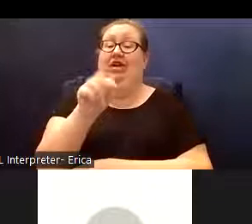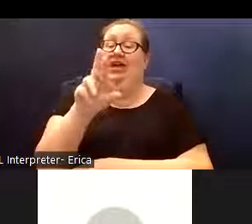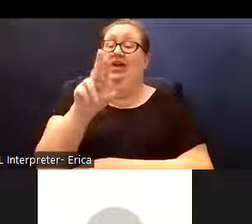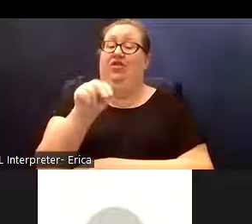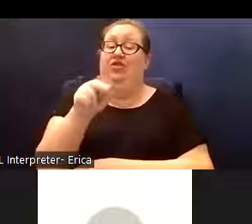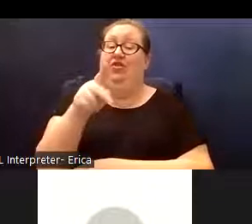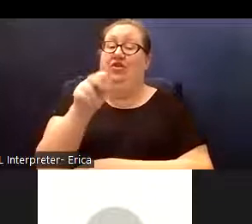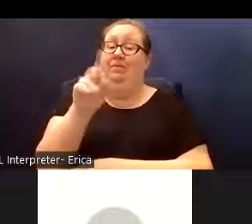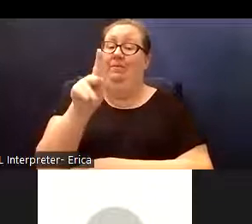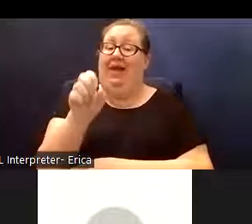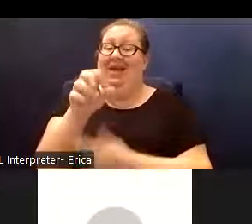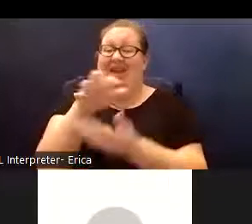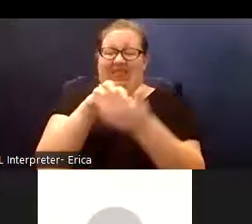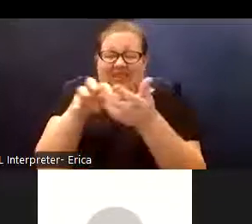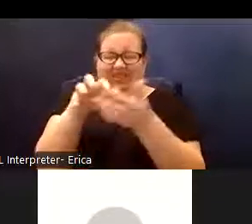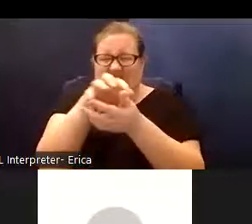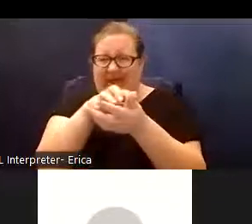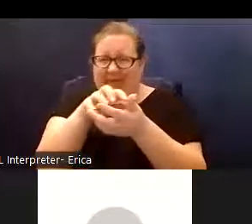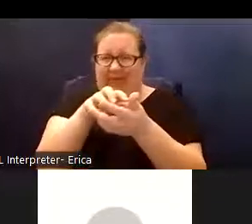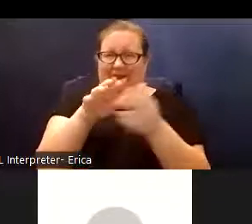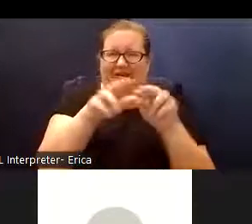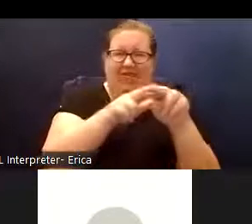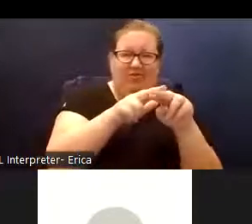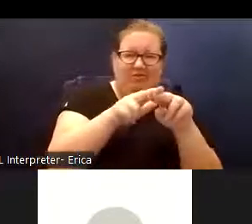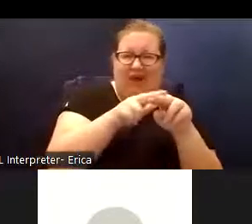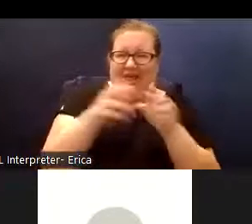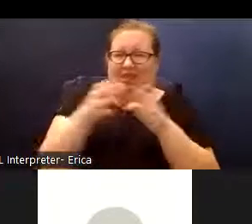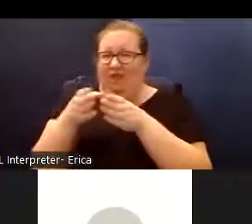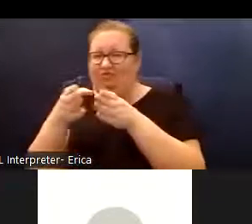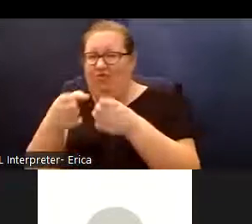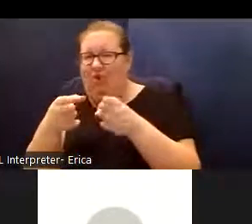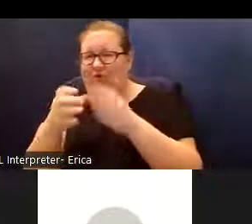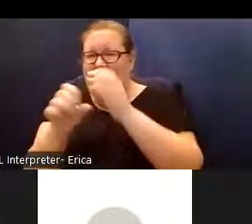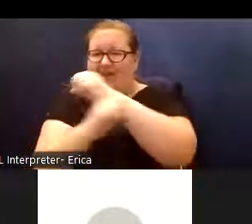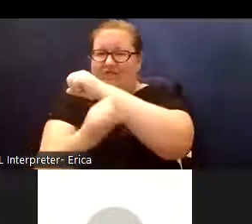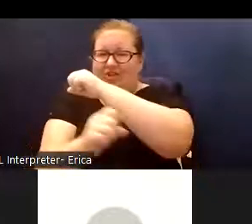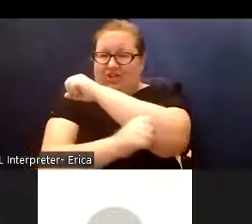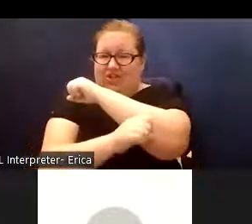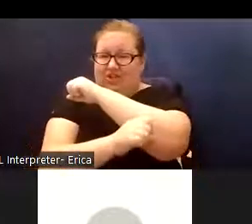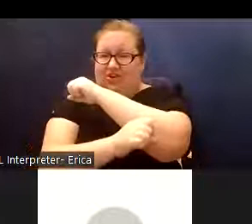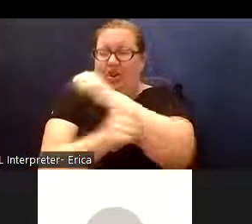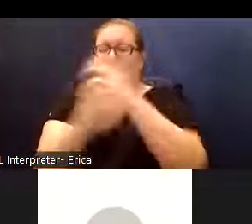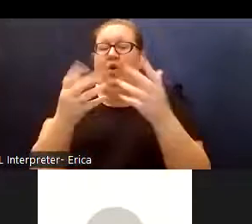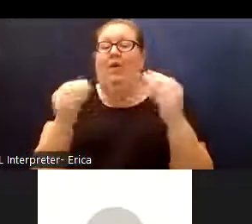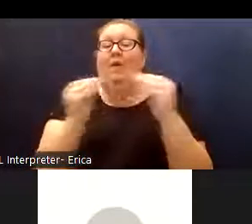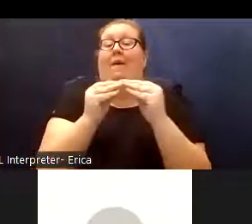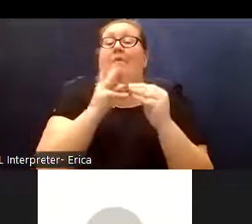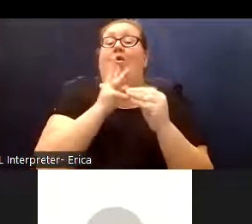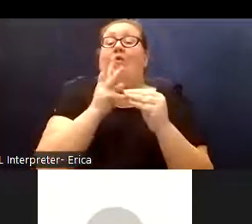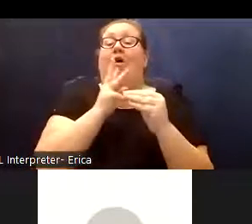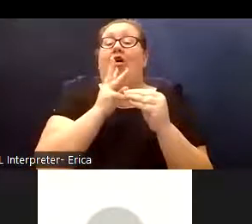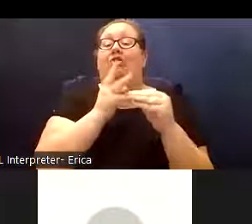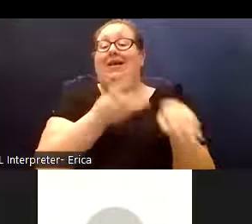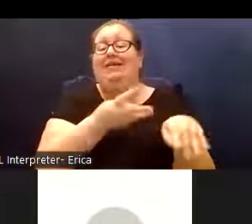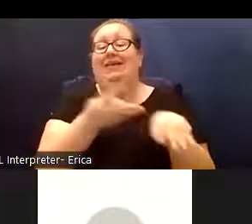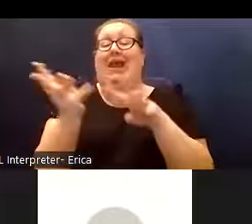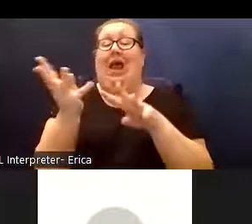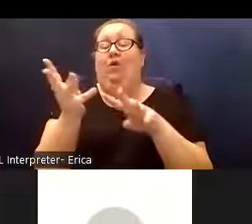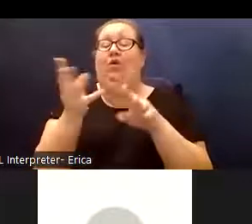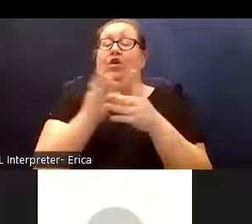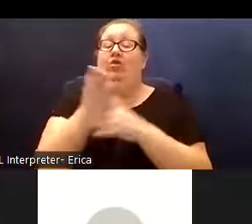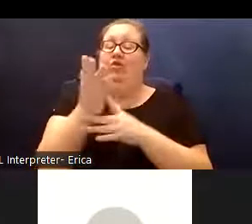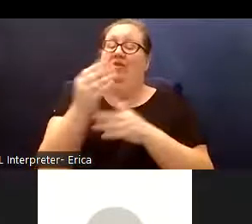this jumble of rail and road infrastructure, we want to get more water out through that new northern